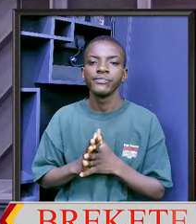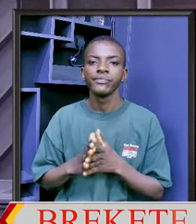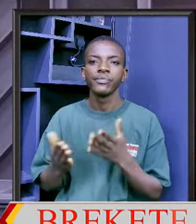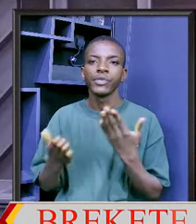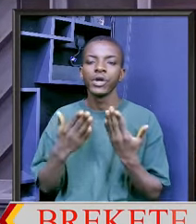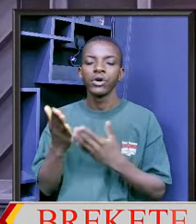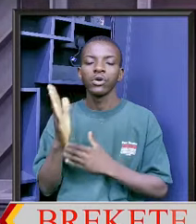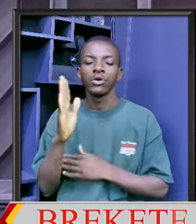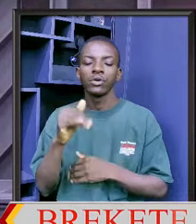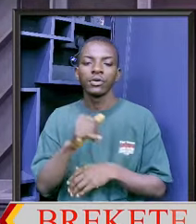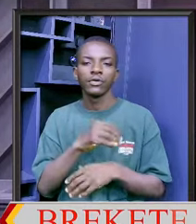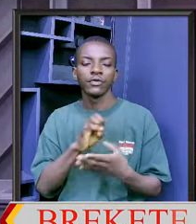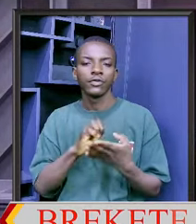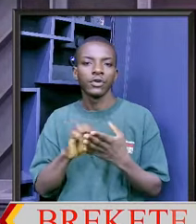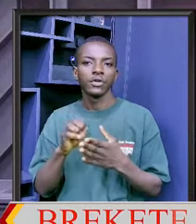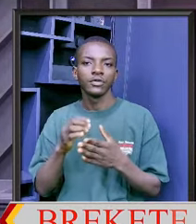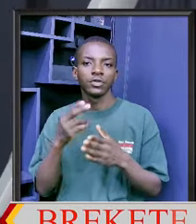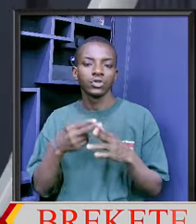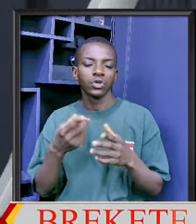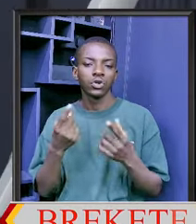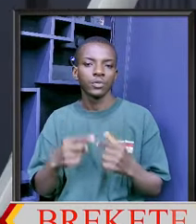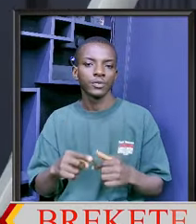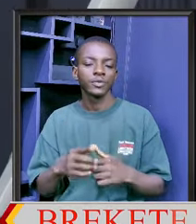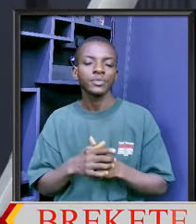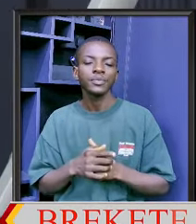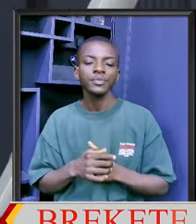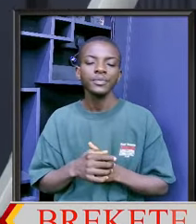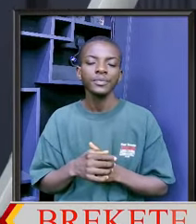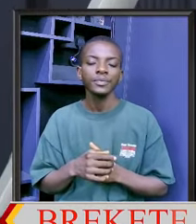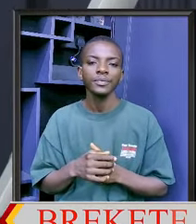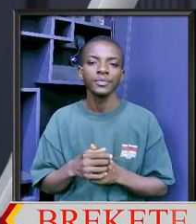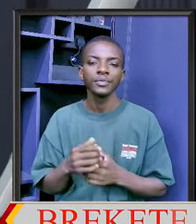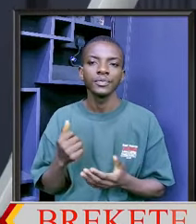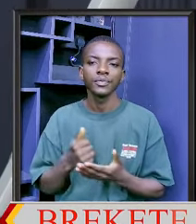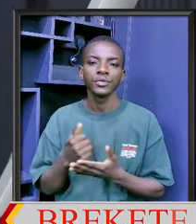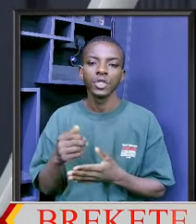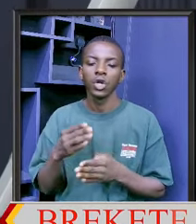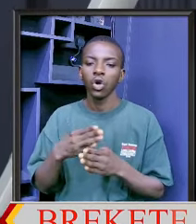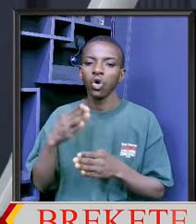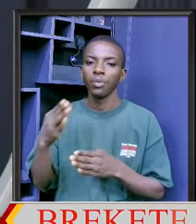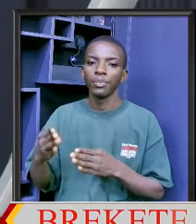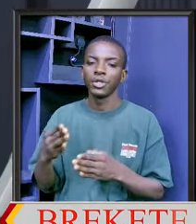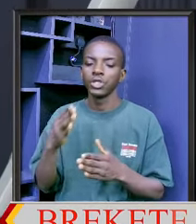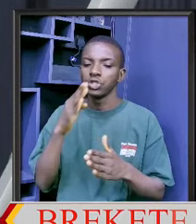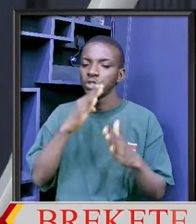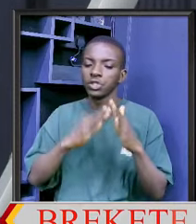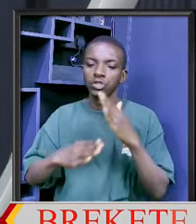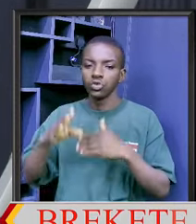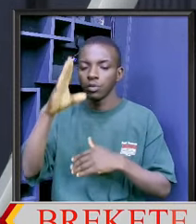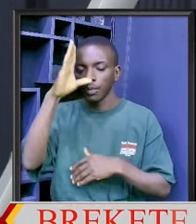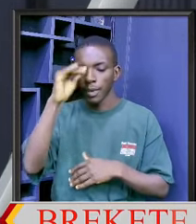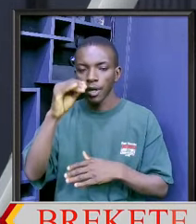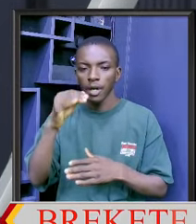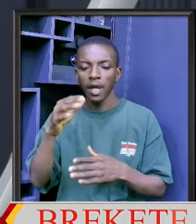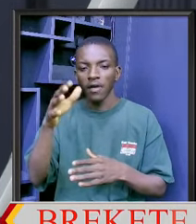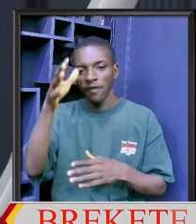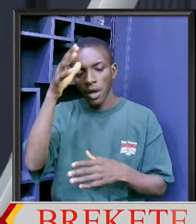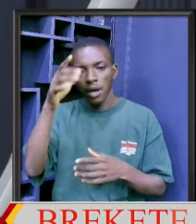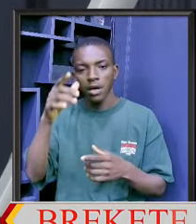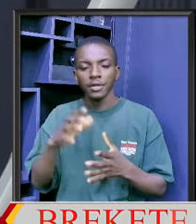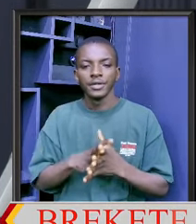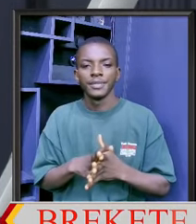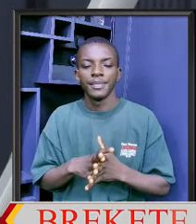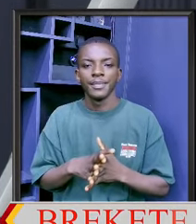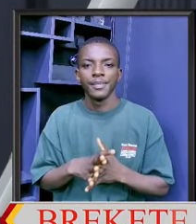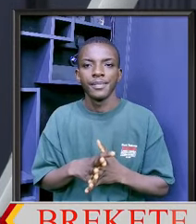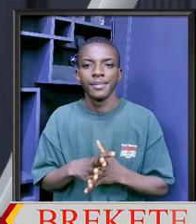May God Almighty forgive him of his shortcomings. Amen. Now, complete gentleman, a father